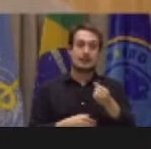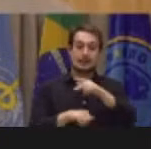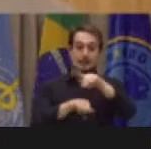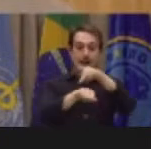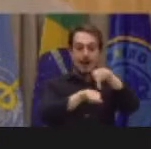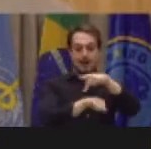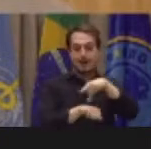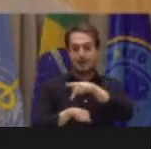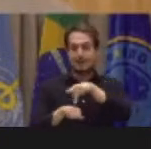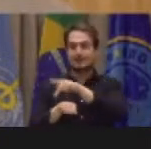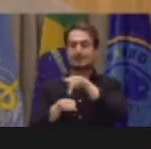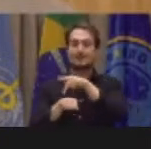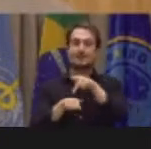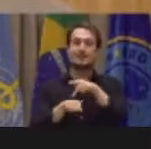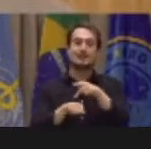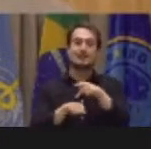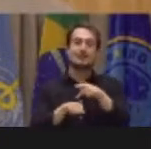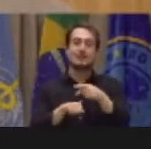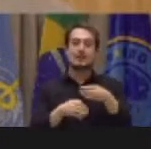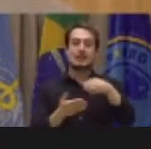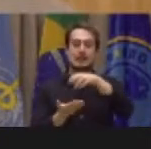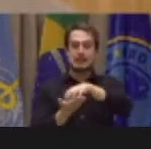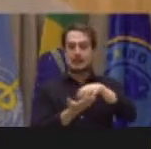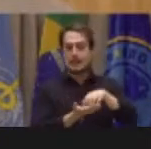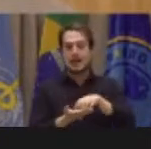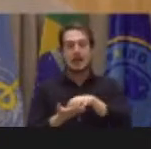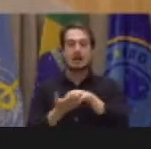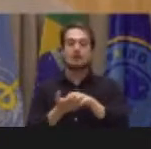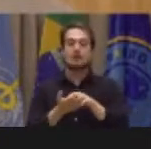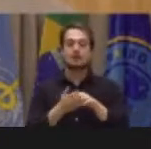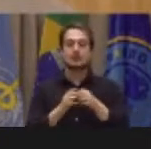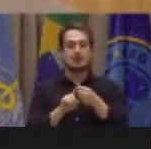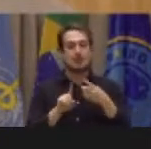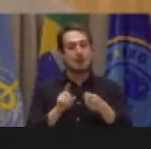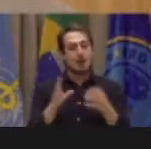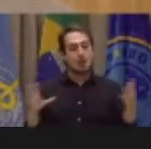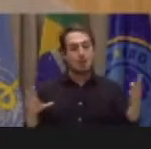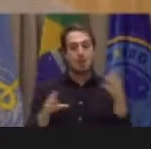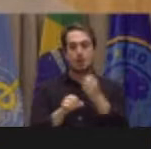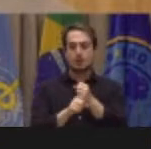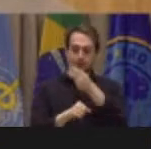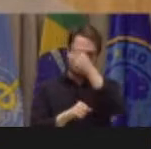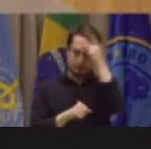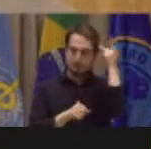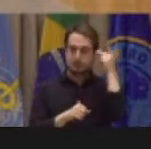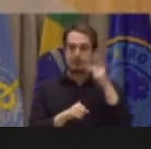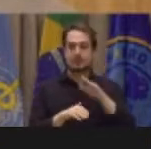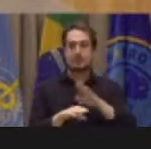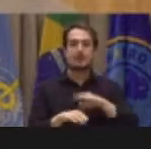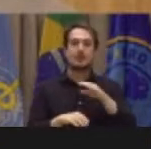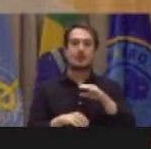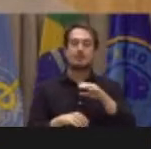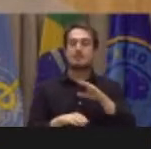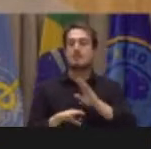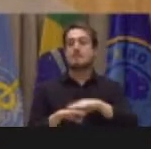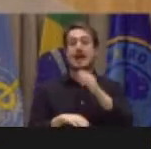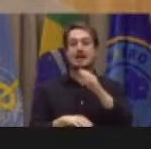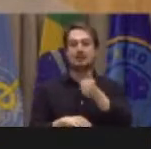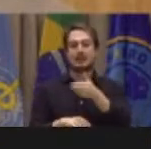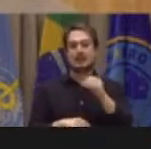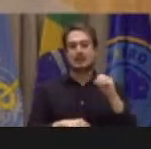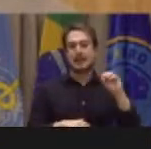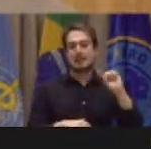but I would like to thank everybody from the 66 countries, from all the